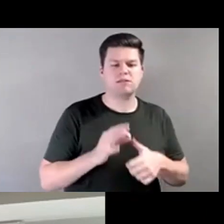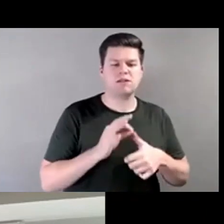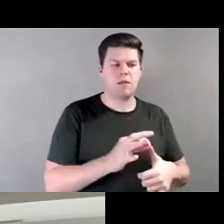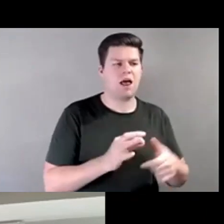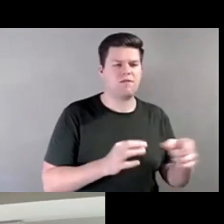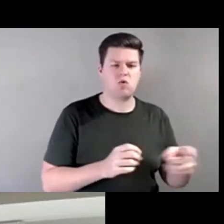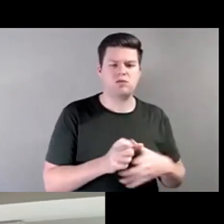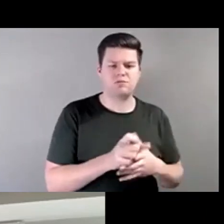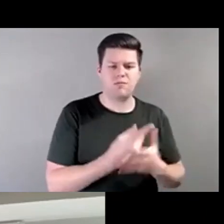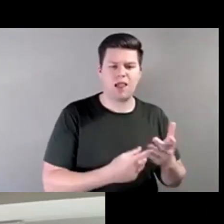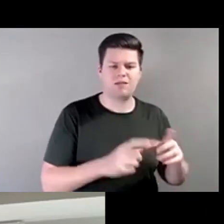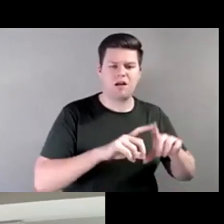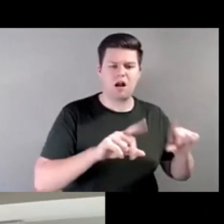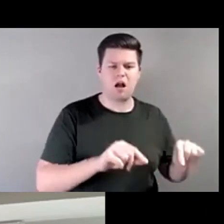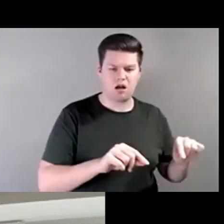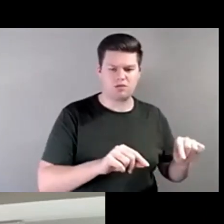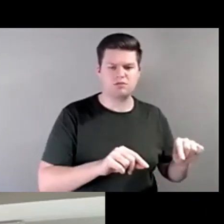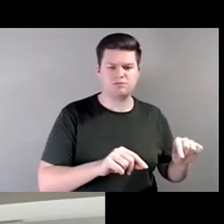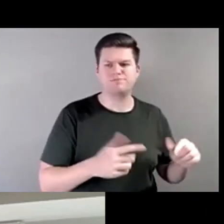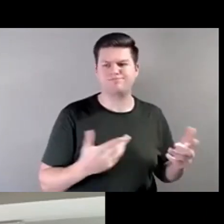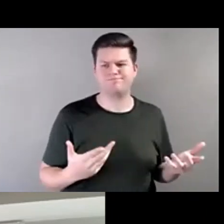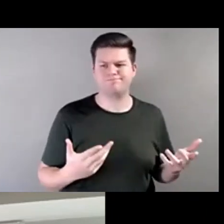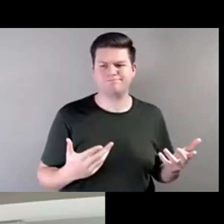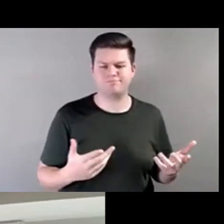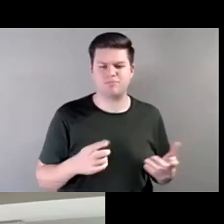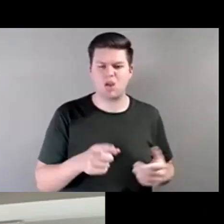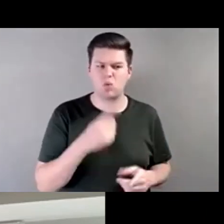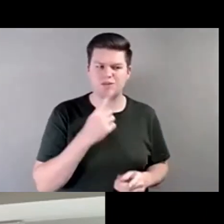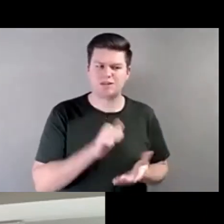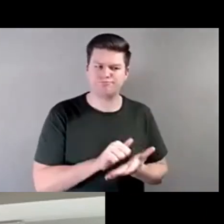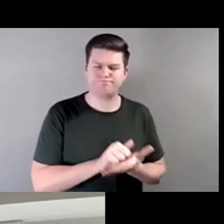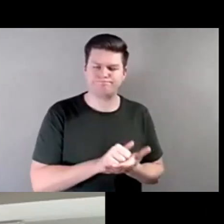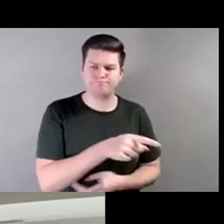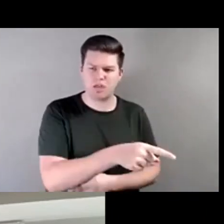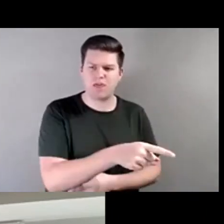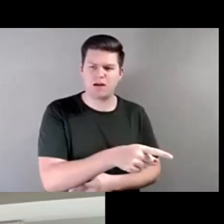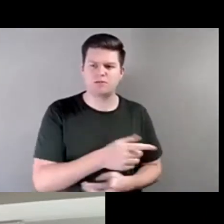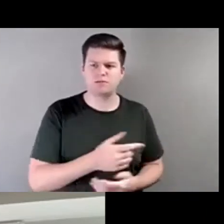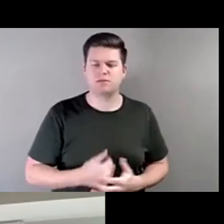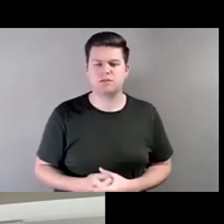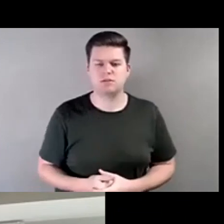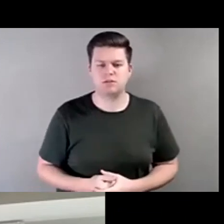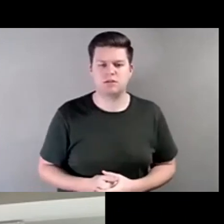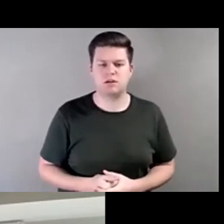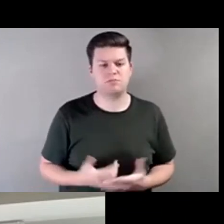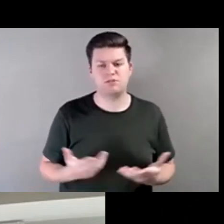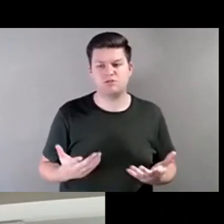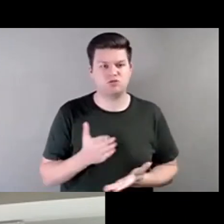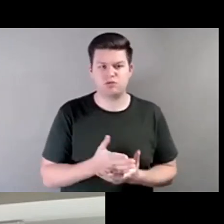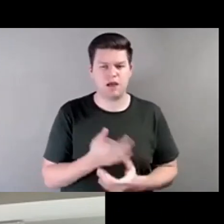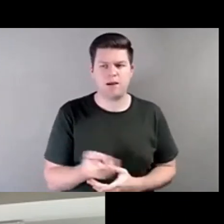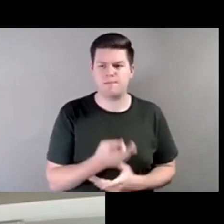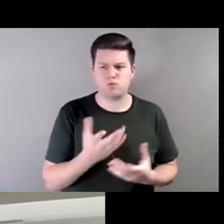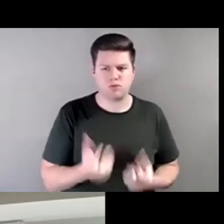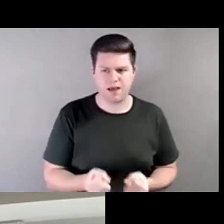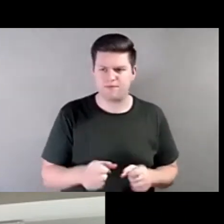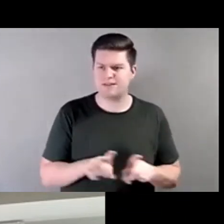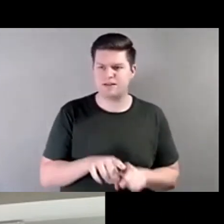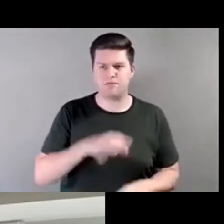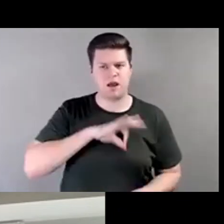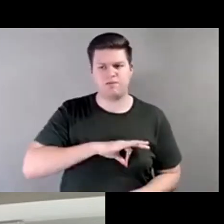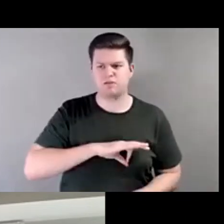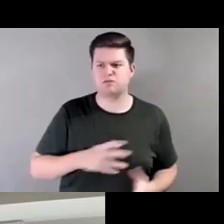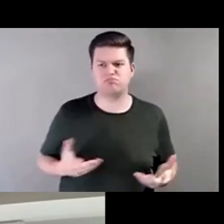a companion to accompany you in a journey, then I would say go down that route. But otherwise, practically the